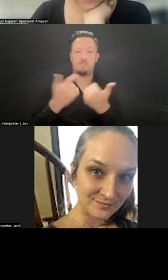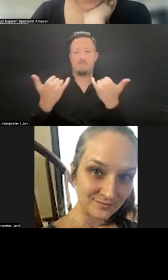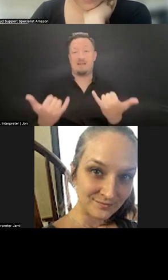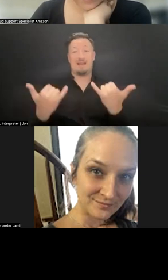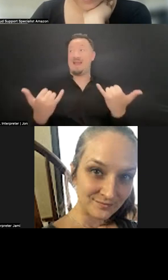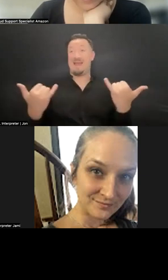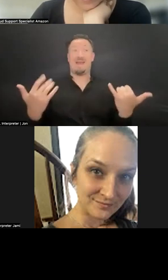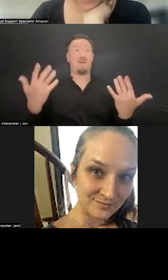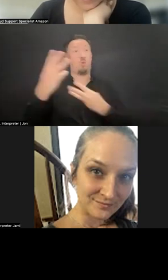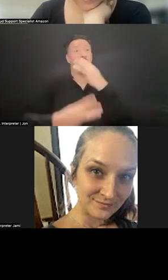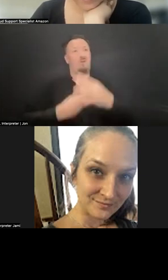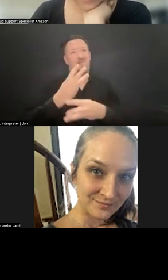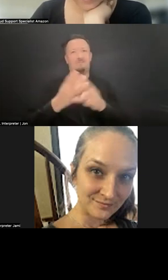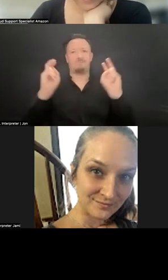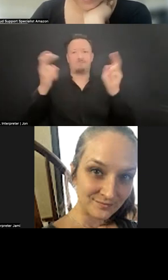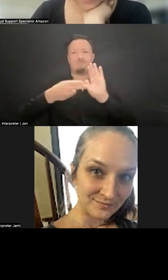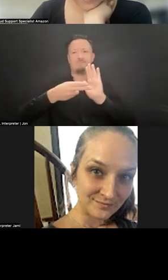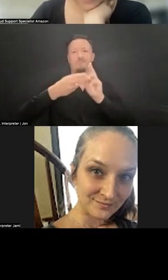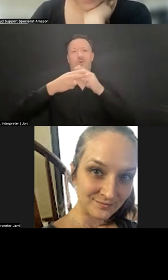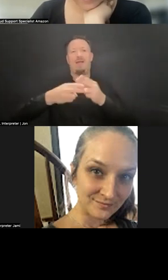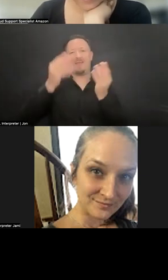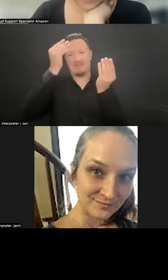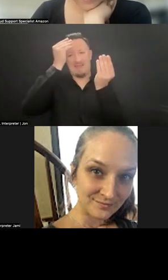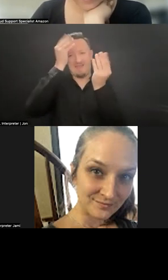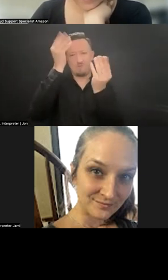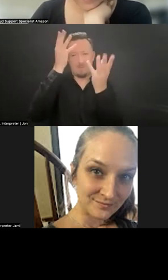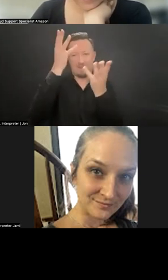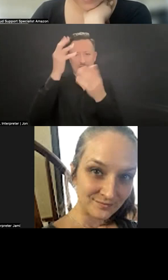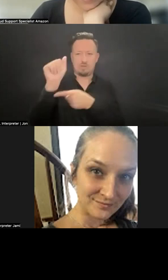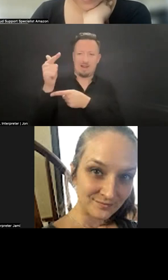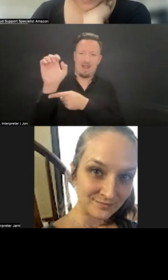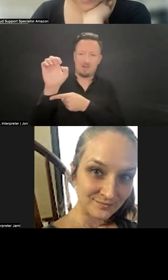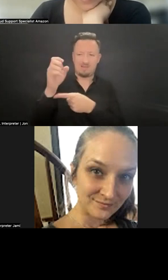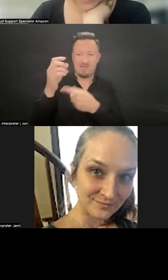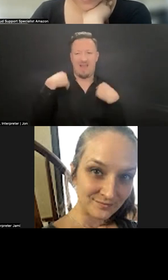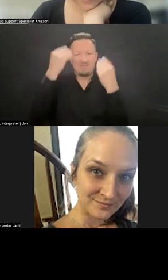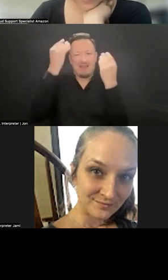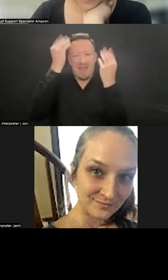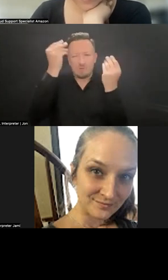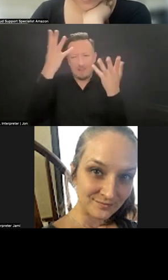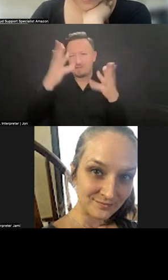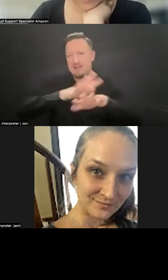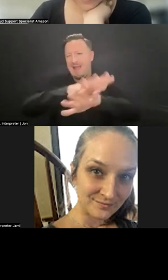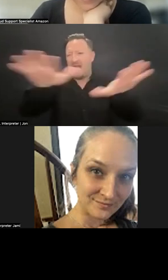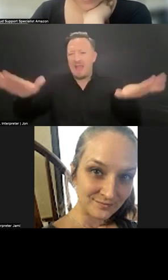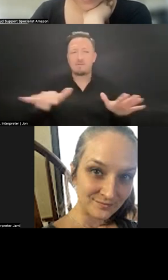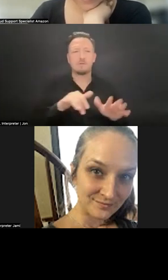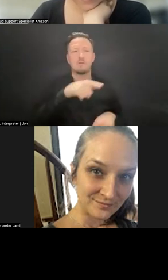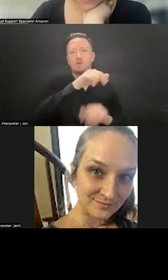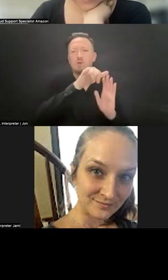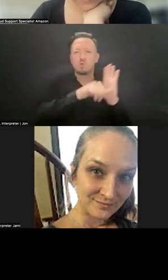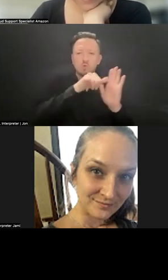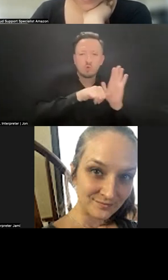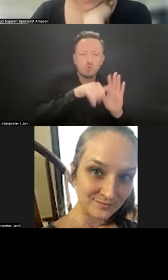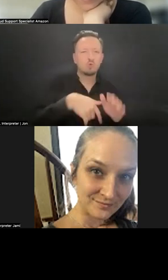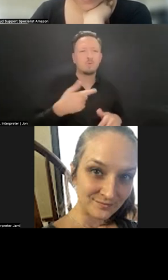age. So there's lots of information everywhere and anywhere. There's YouTube channels, there's plenty of